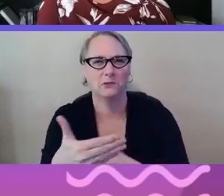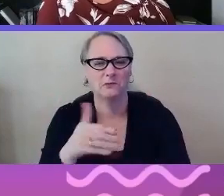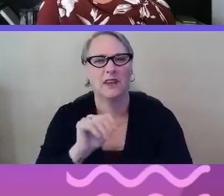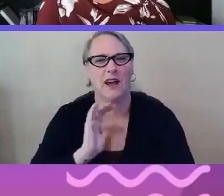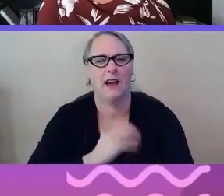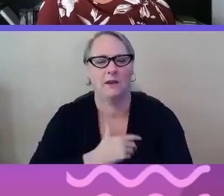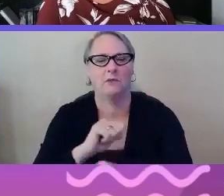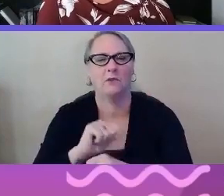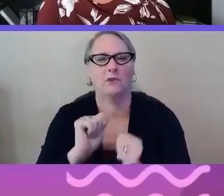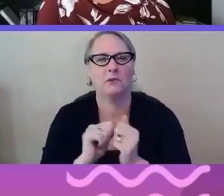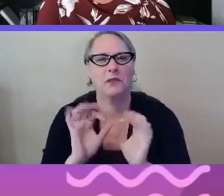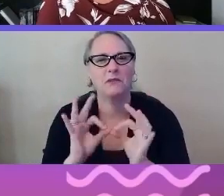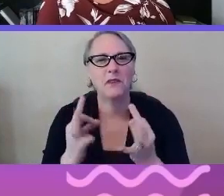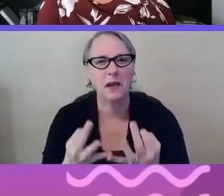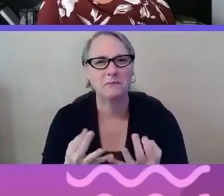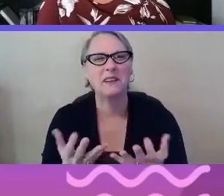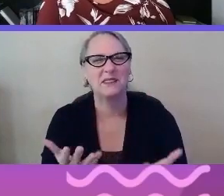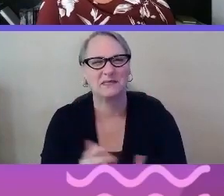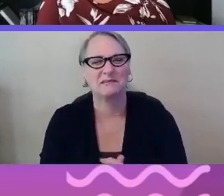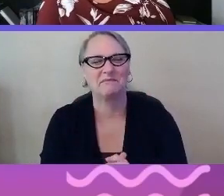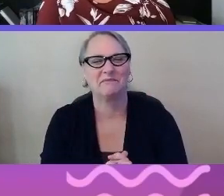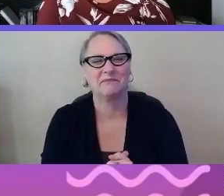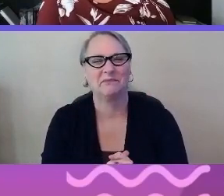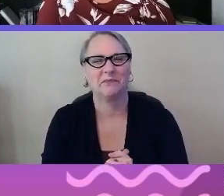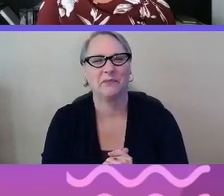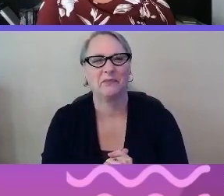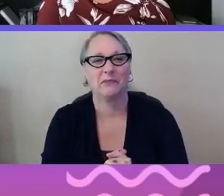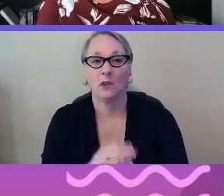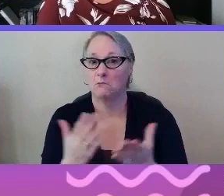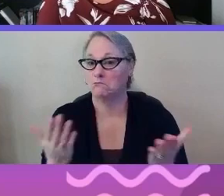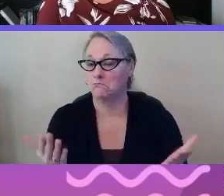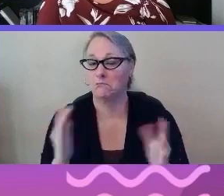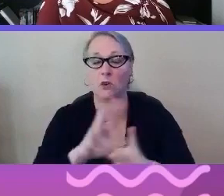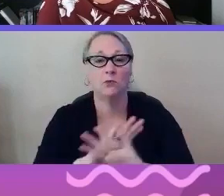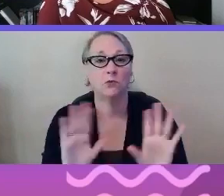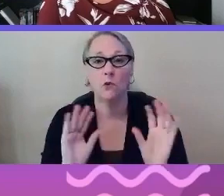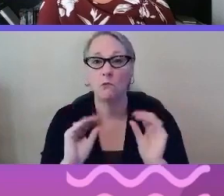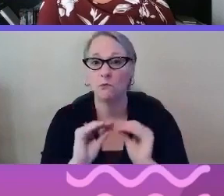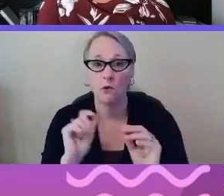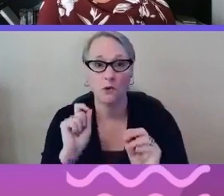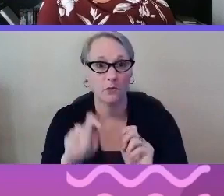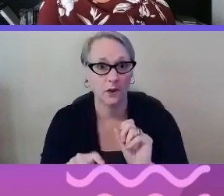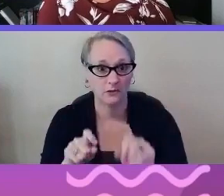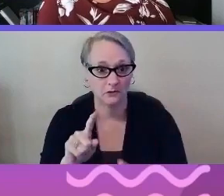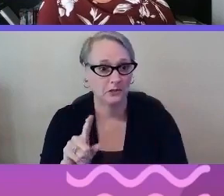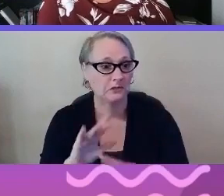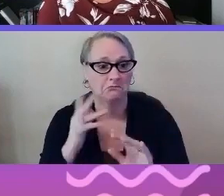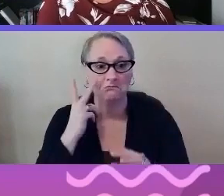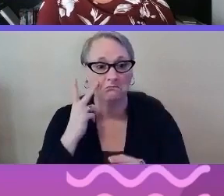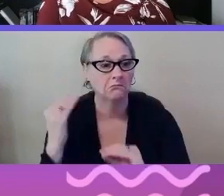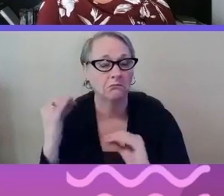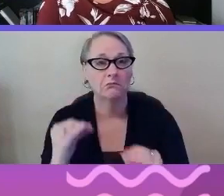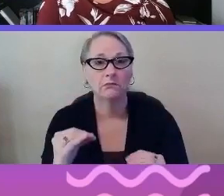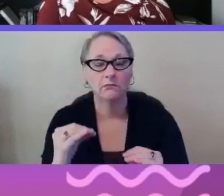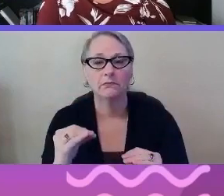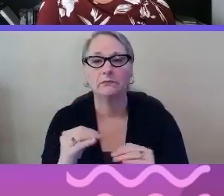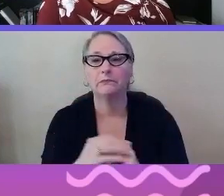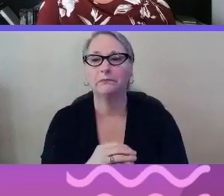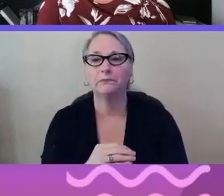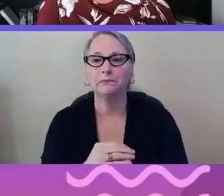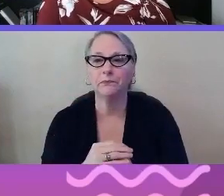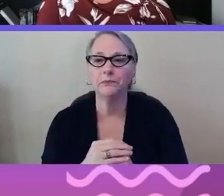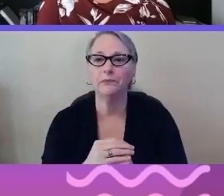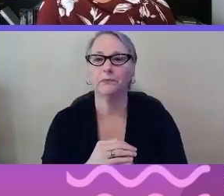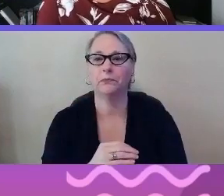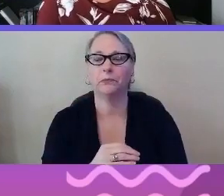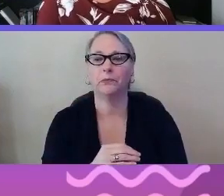families. So if there's no more questions, which I'm not seeing anymore, I think the next we're going